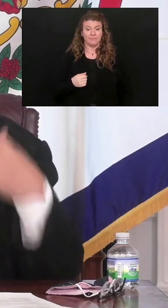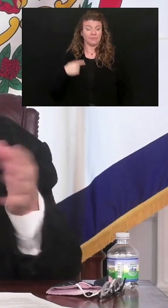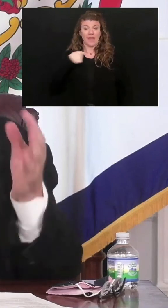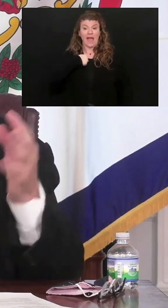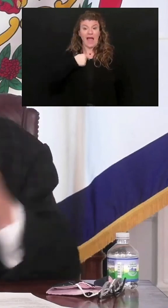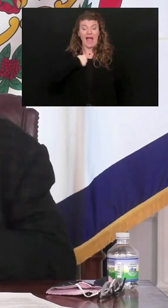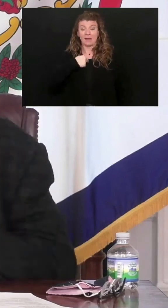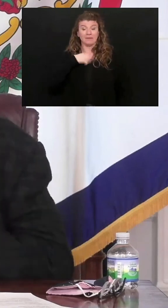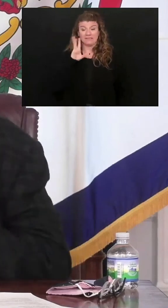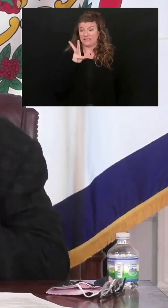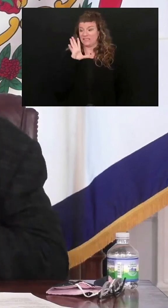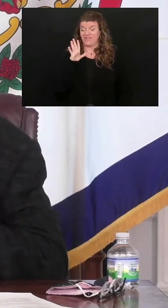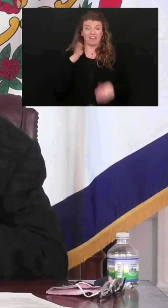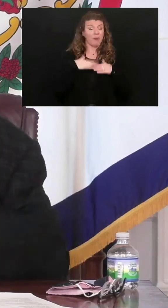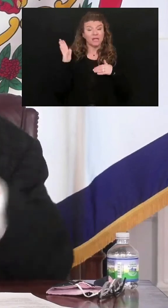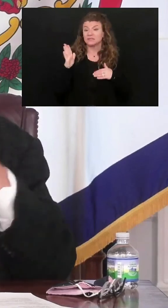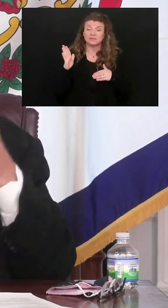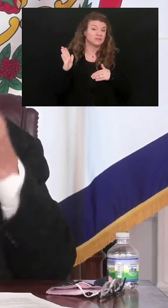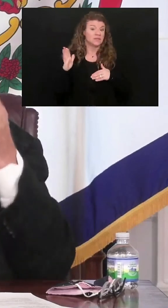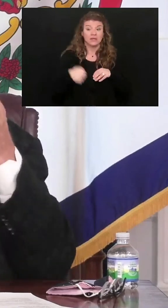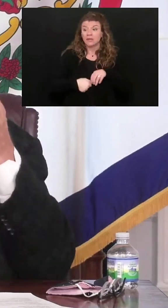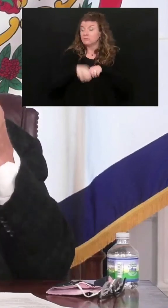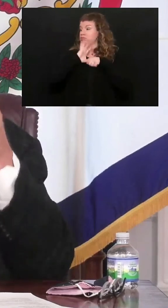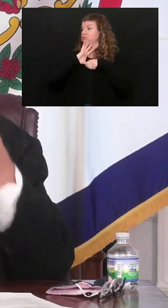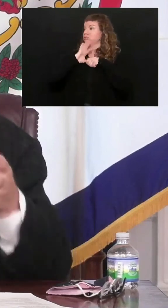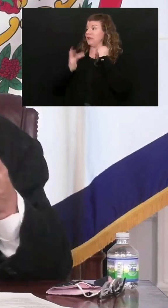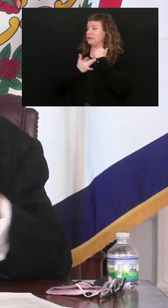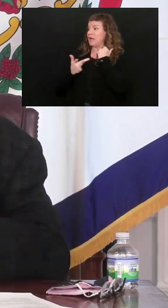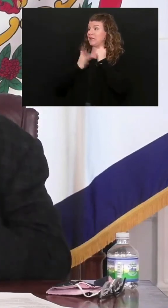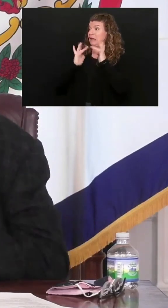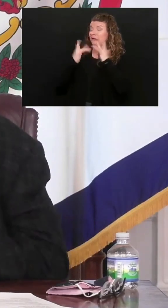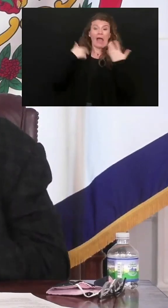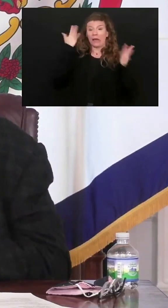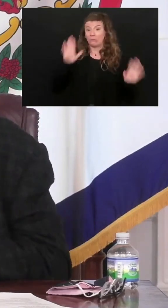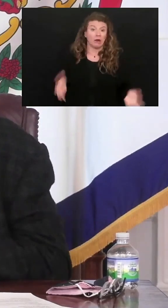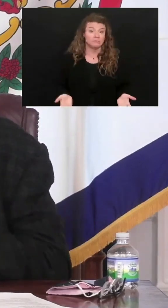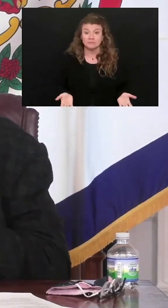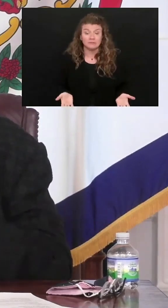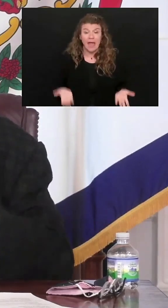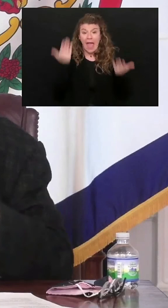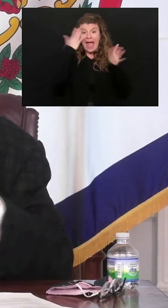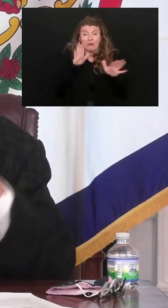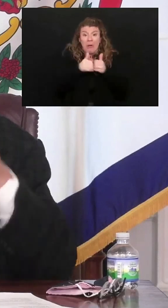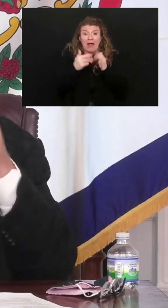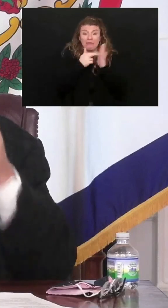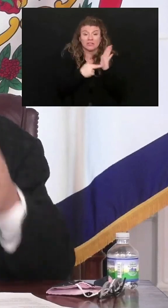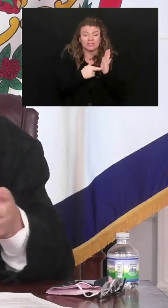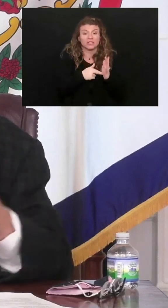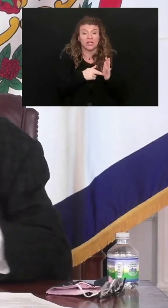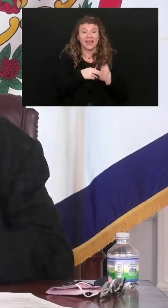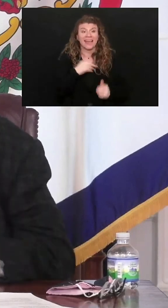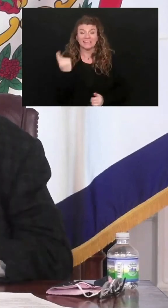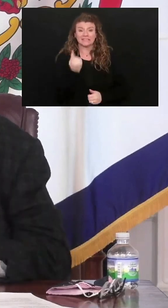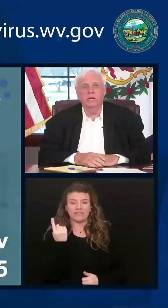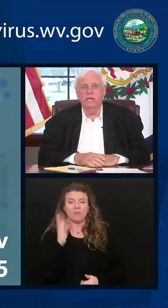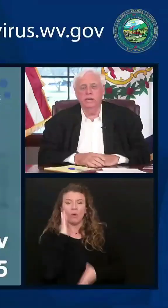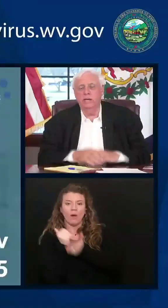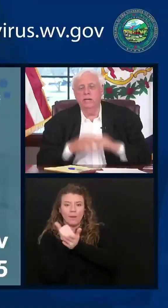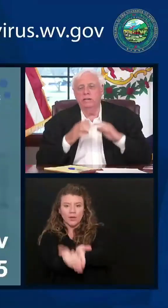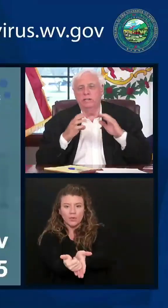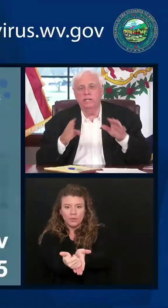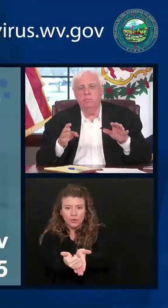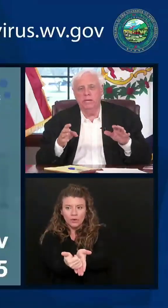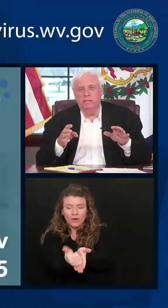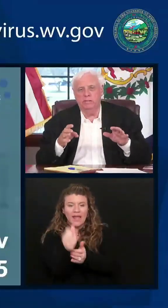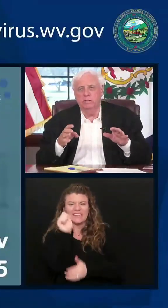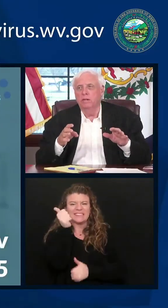65 plus and everything, and you don't know how to get, you know, registered and everything, and we'll get it done. We'll get it done